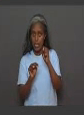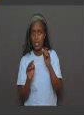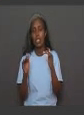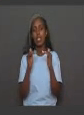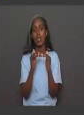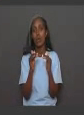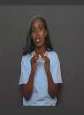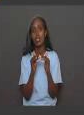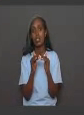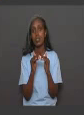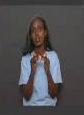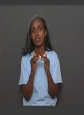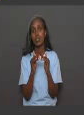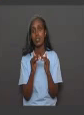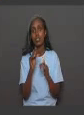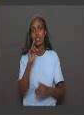Sn equals